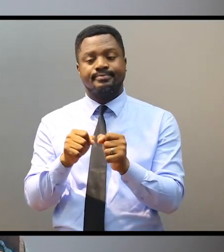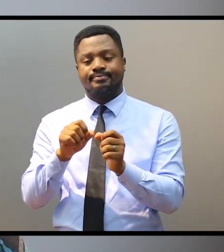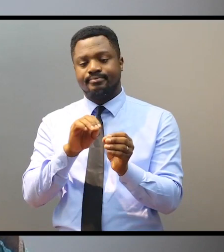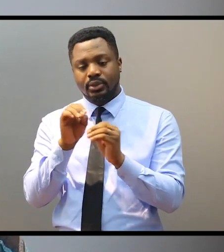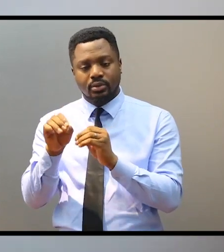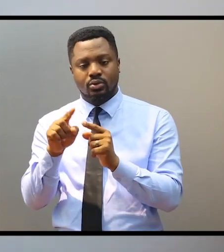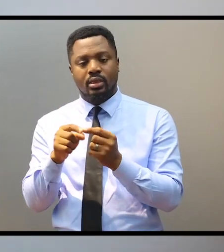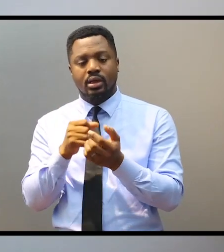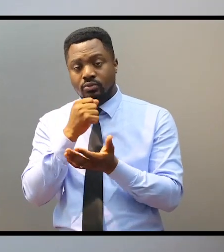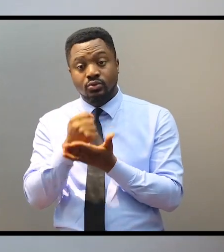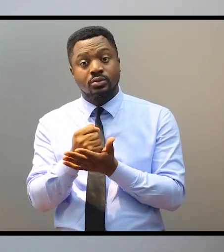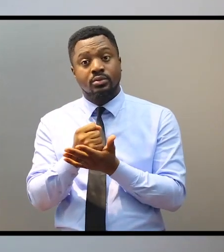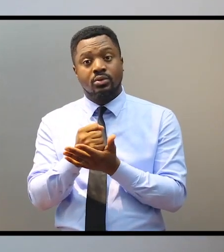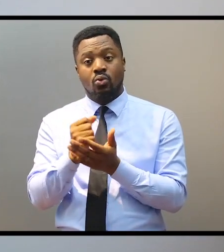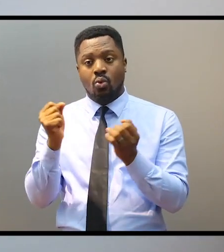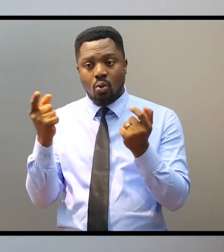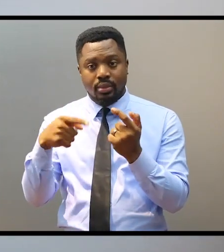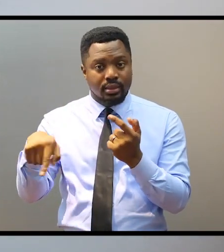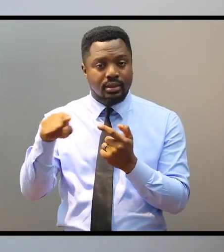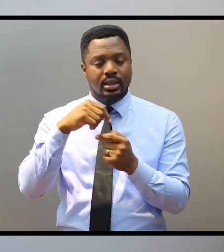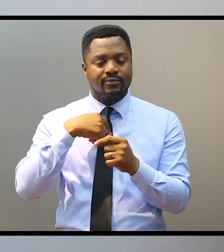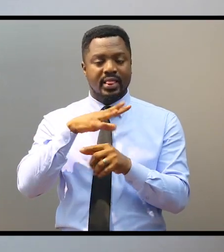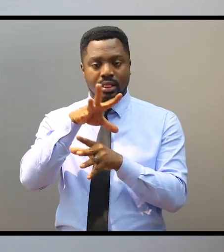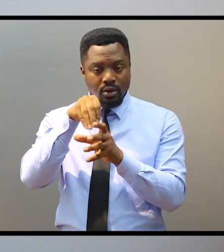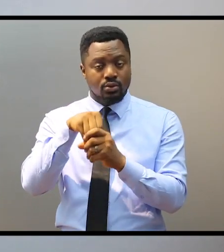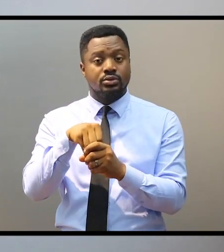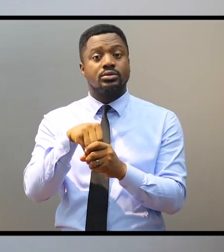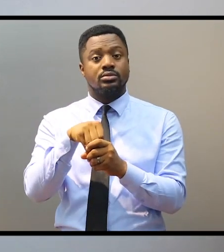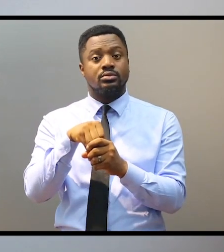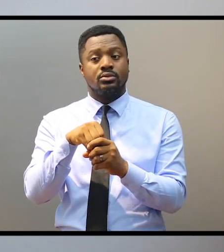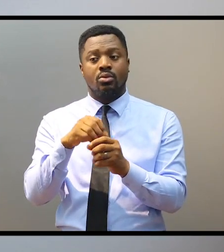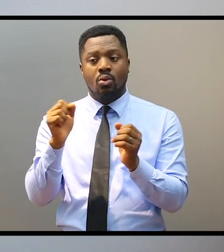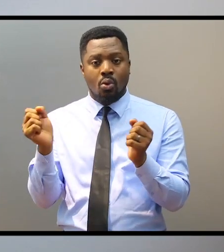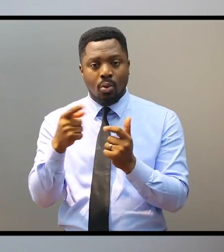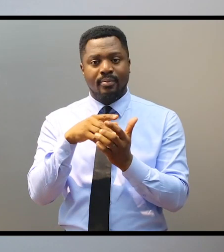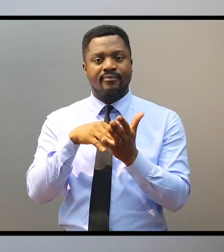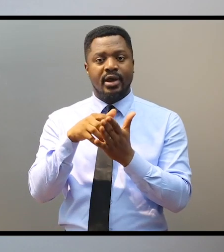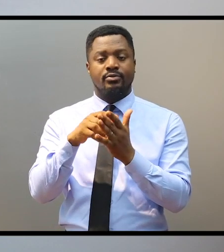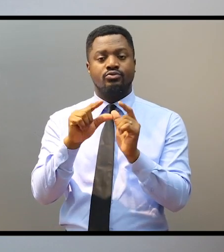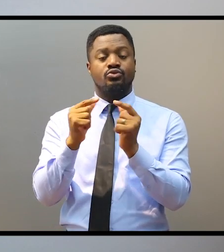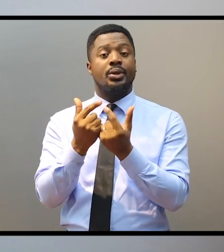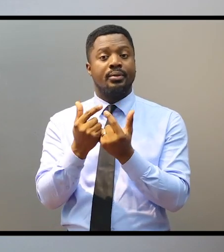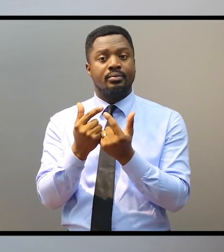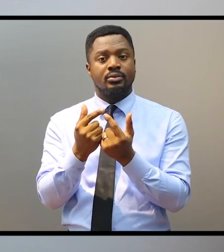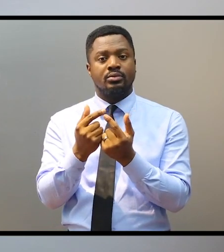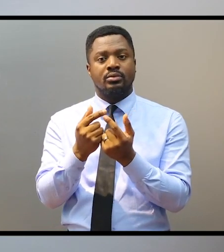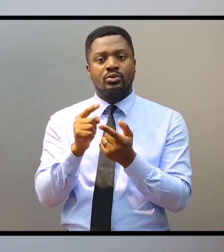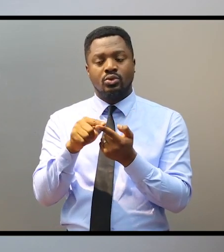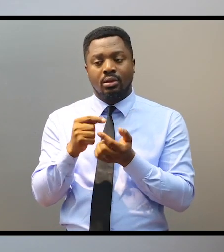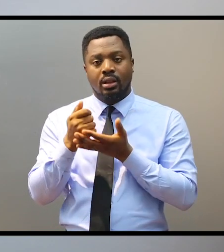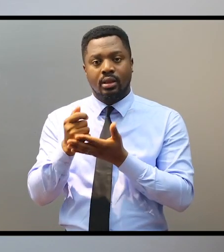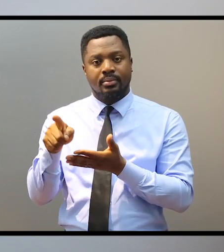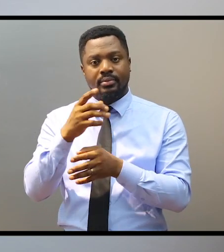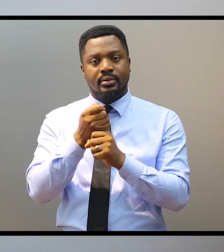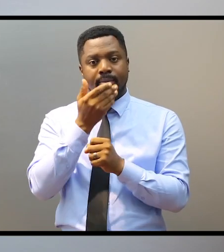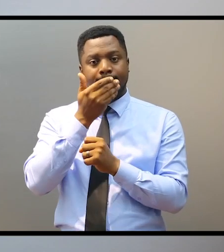strategically put in place to also ensure that there's inclusion. So we include all these vulnerable persons so as